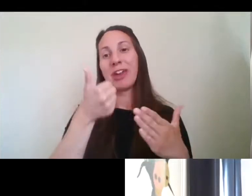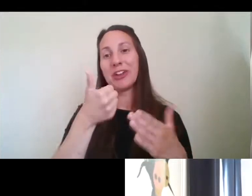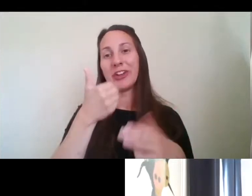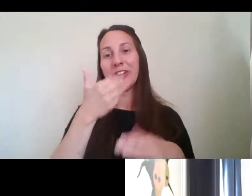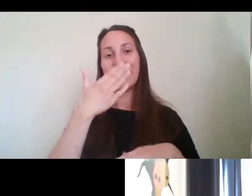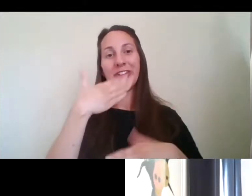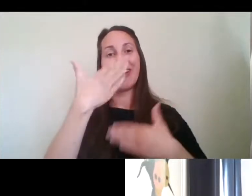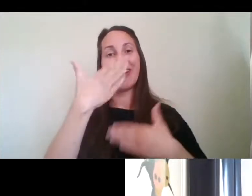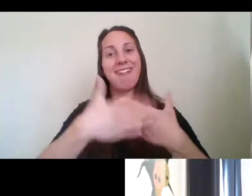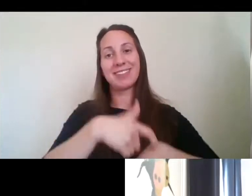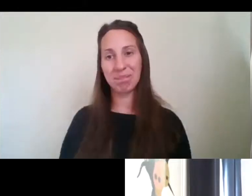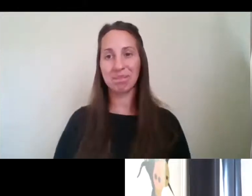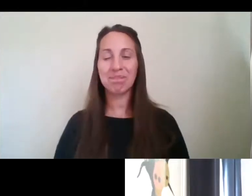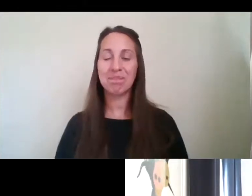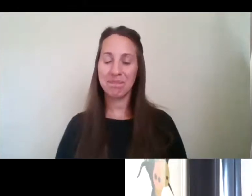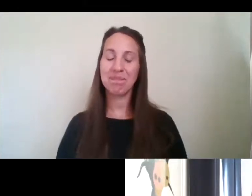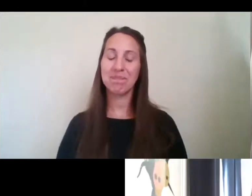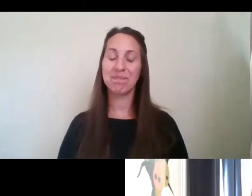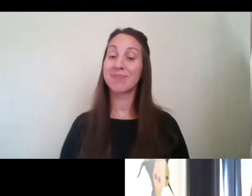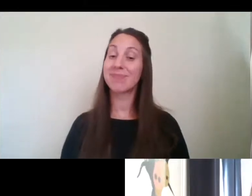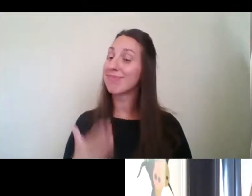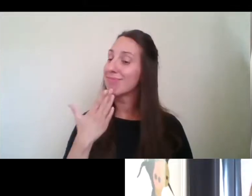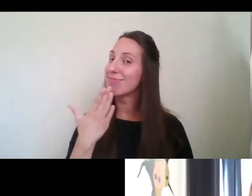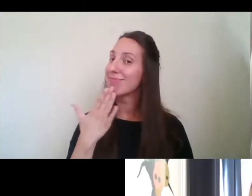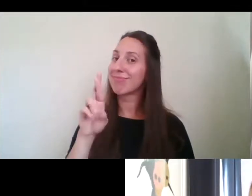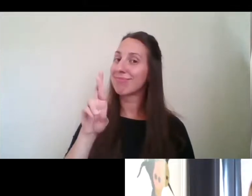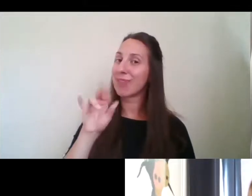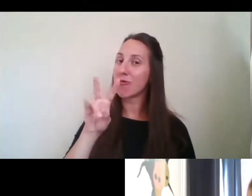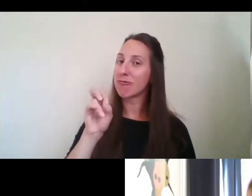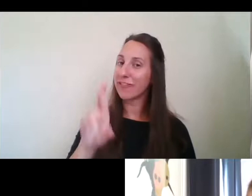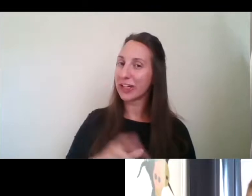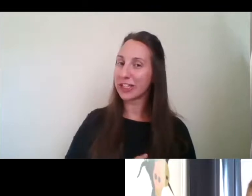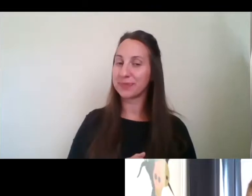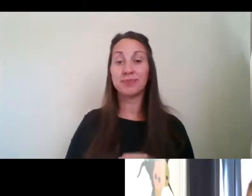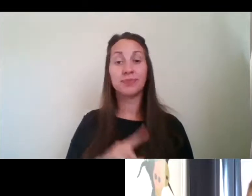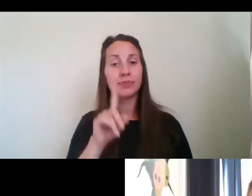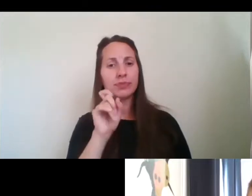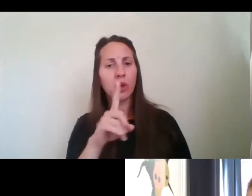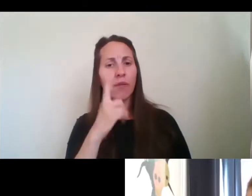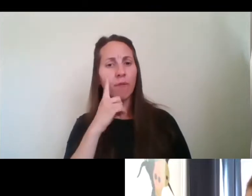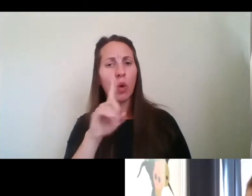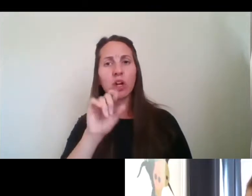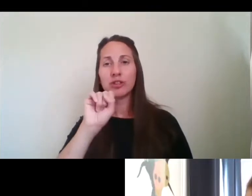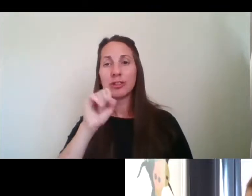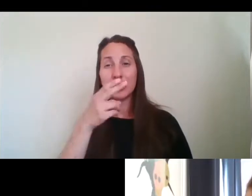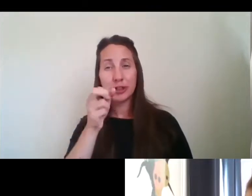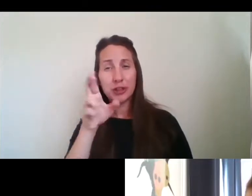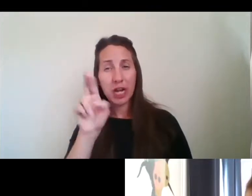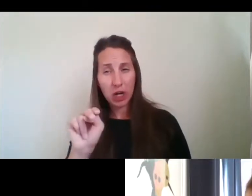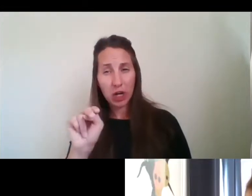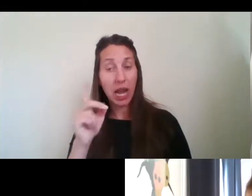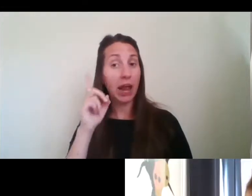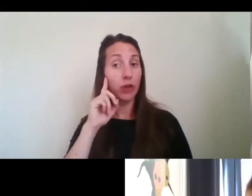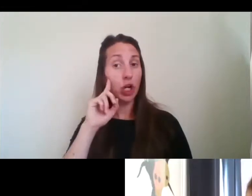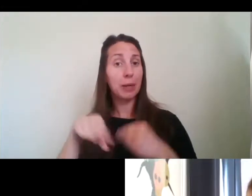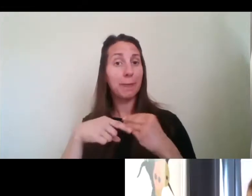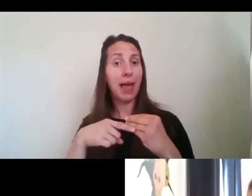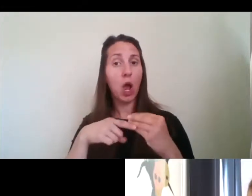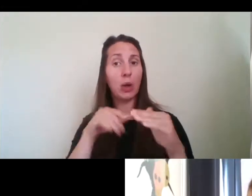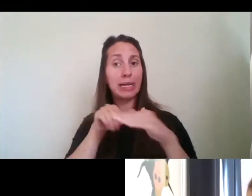Thank you, River. So, question for Sharon. I've heard about accessibility testing for websites. Do you